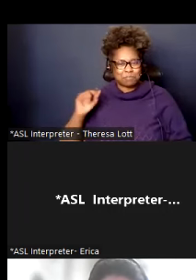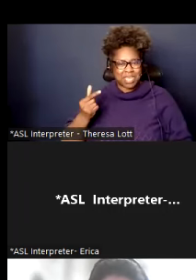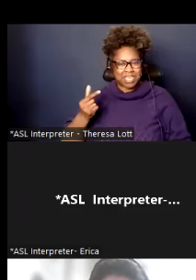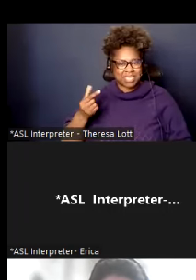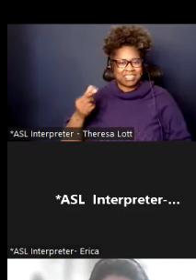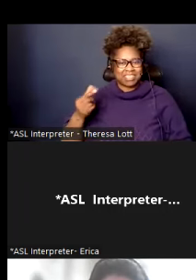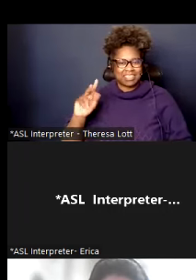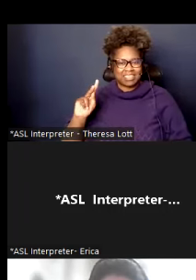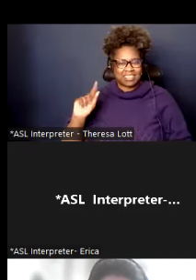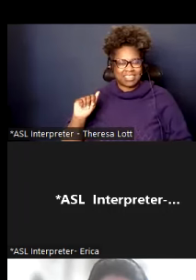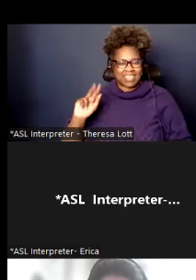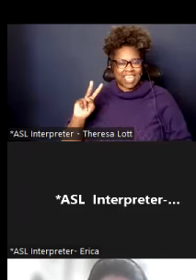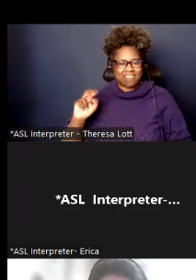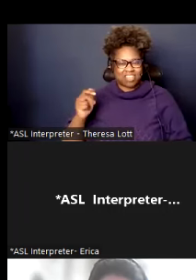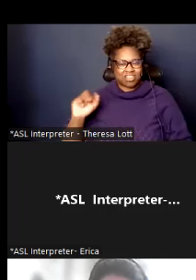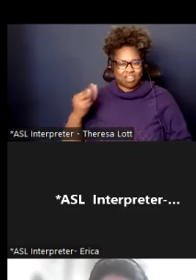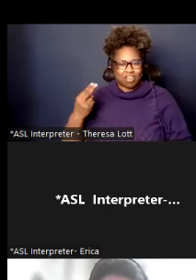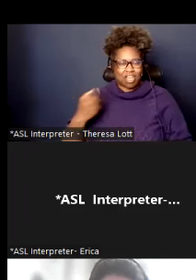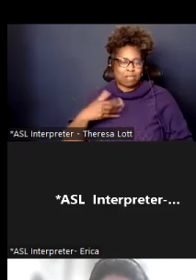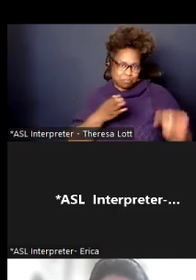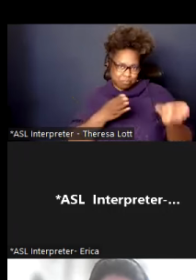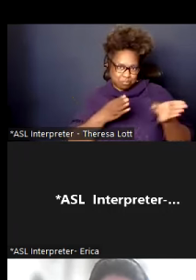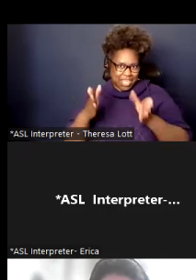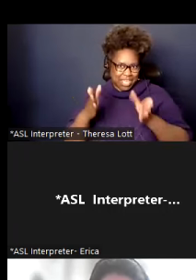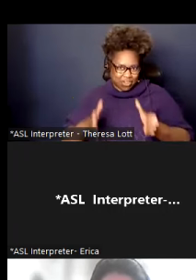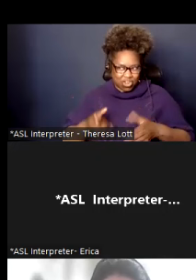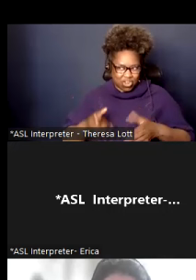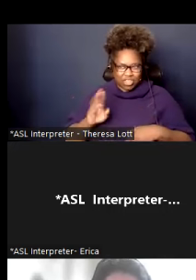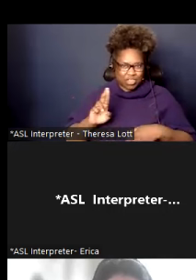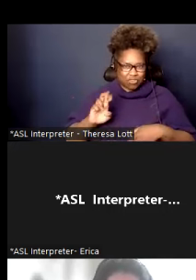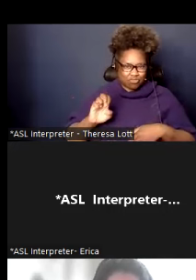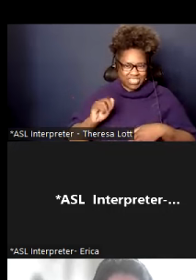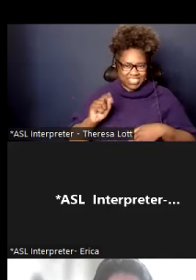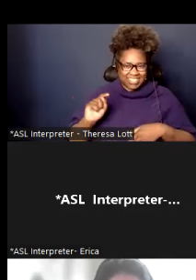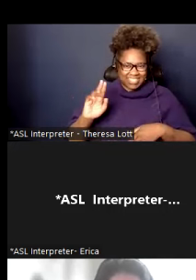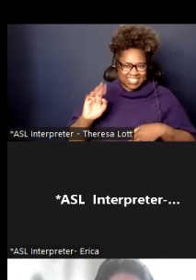Bureau of Climate Resilience Planning, and excited to hear what you have to say.